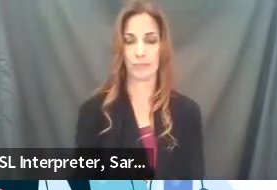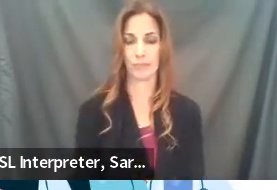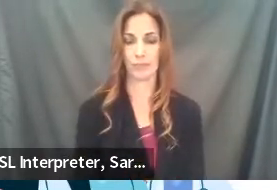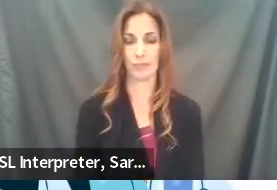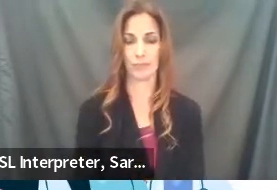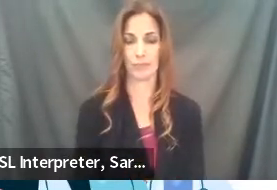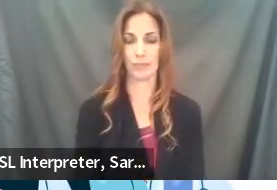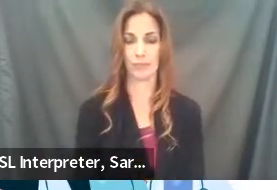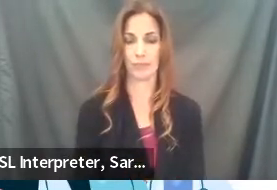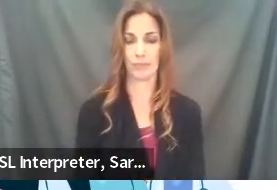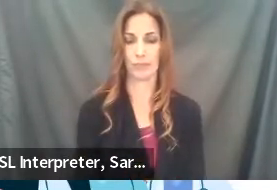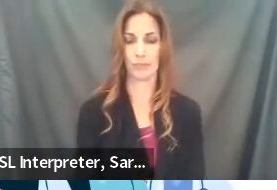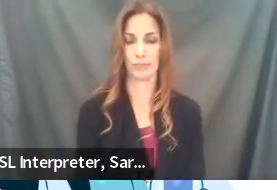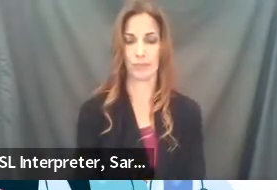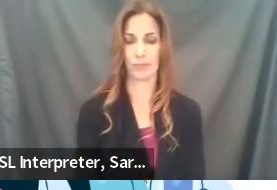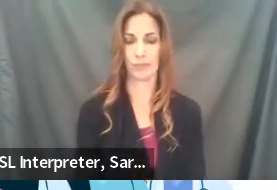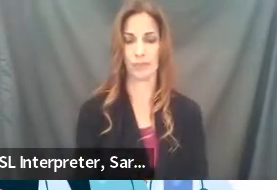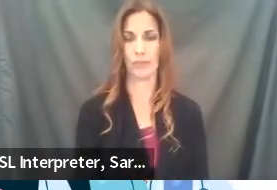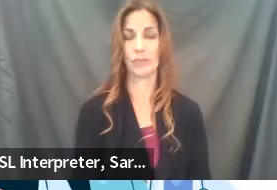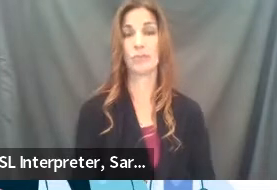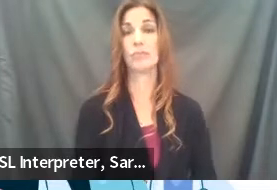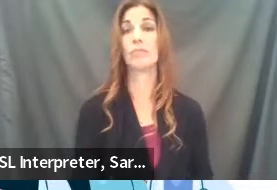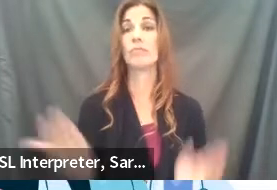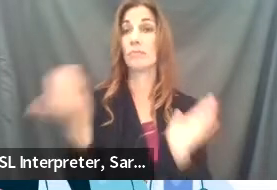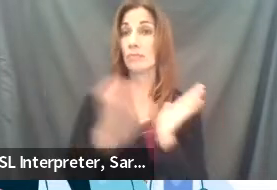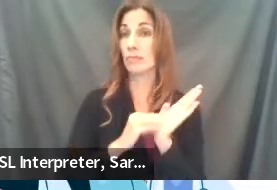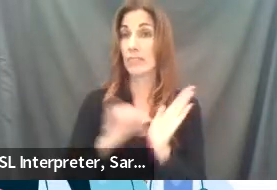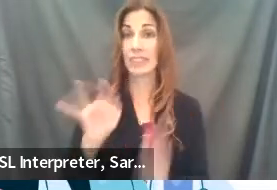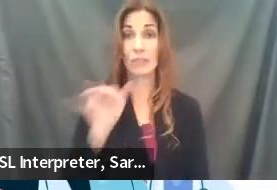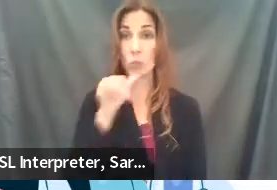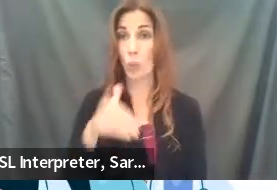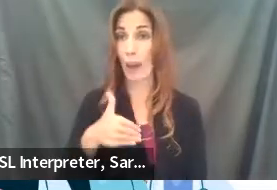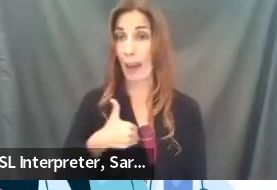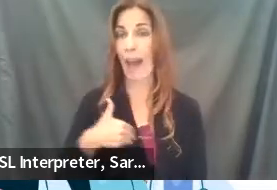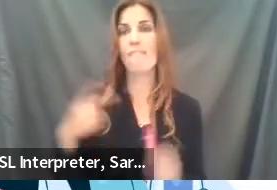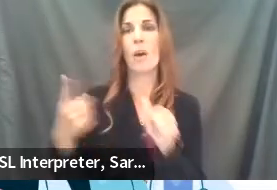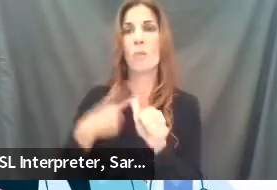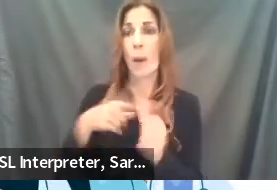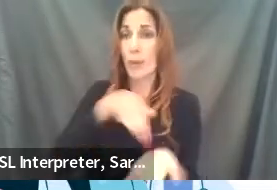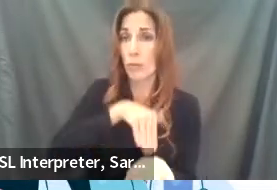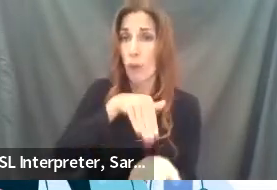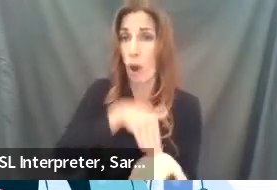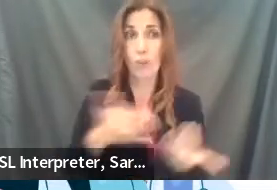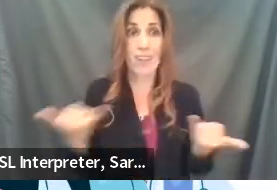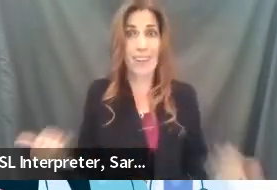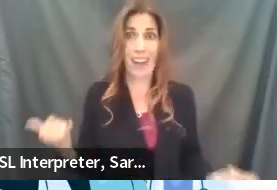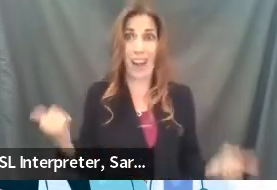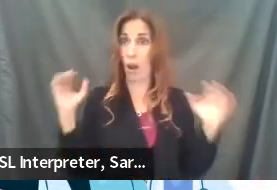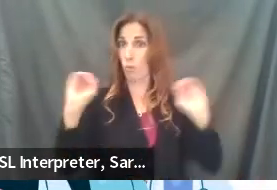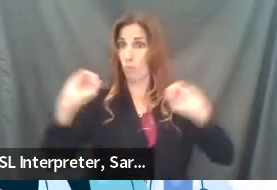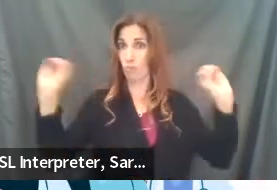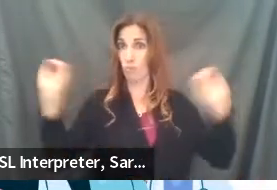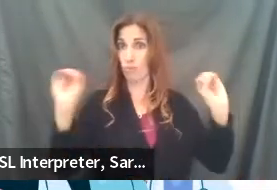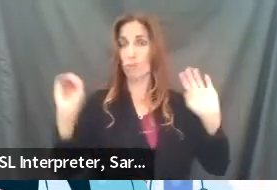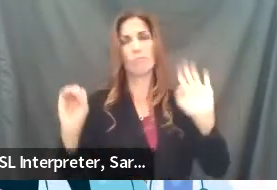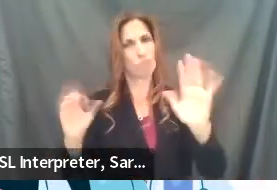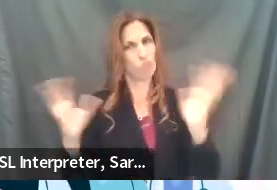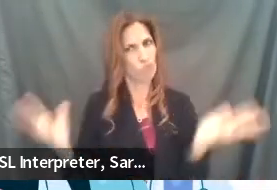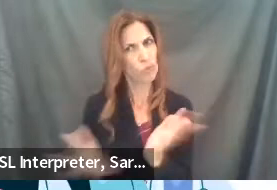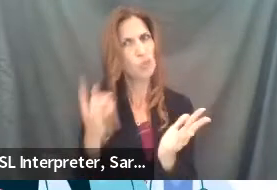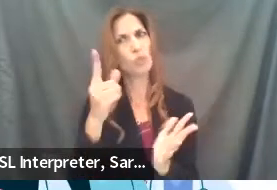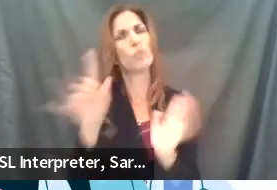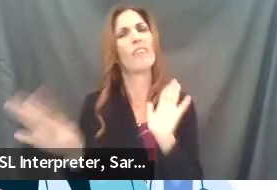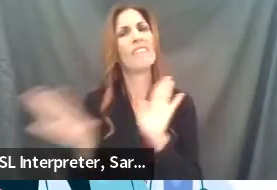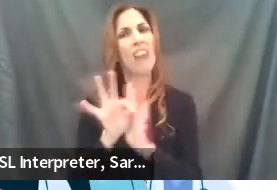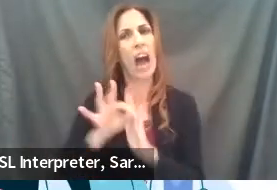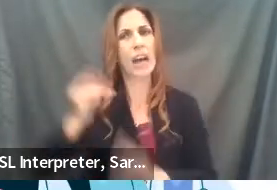And again, if you don't have a primary care doctor or a primary care provider right now, we really encourage you to find